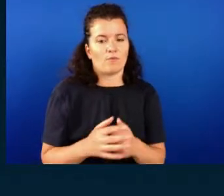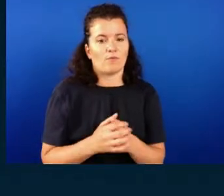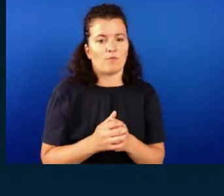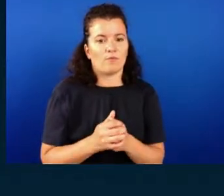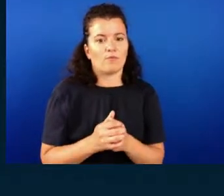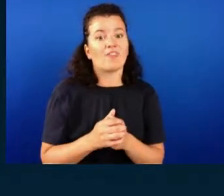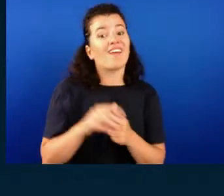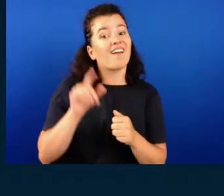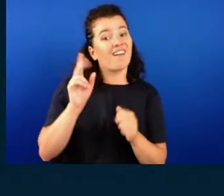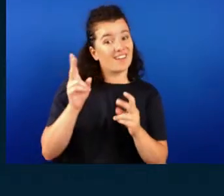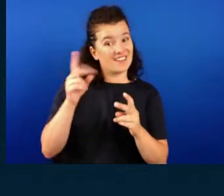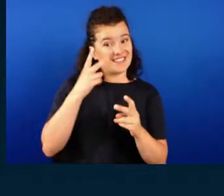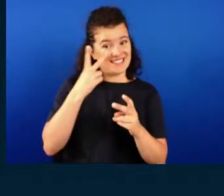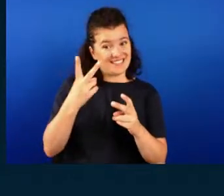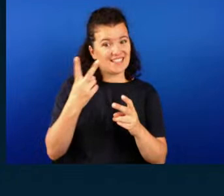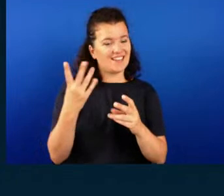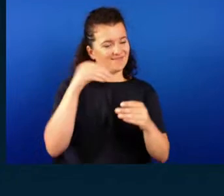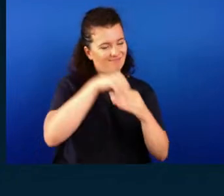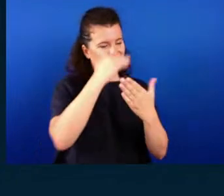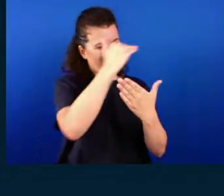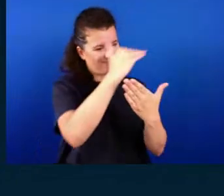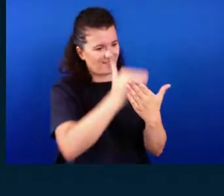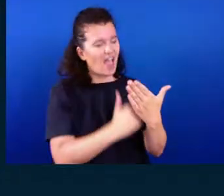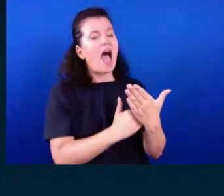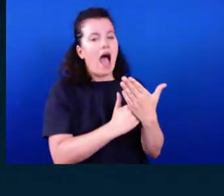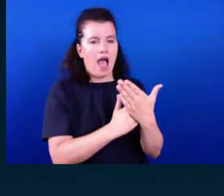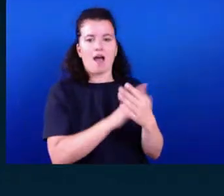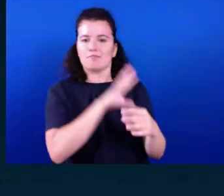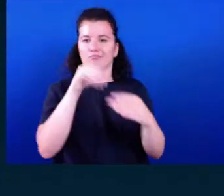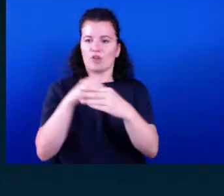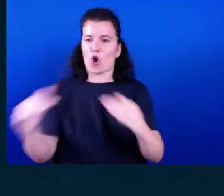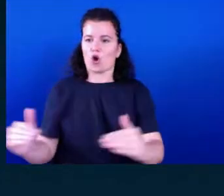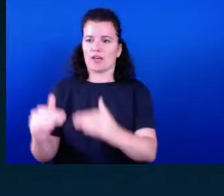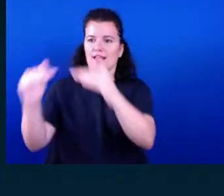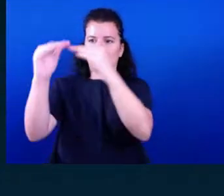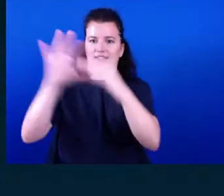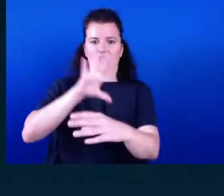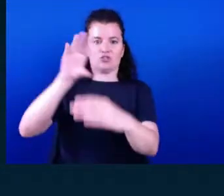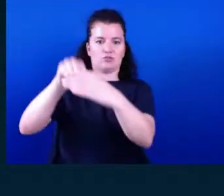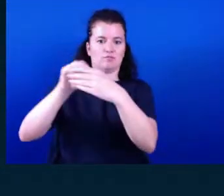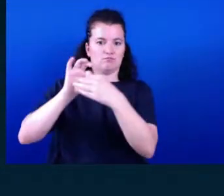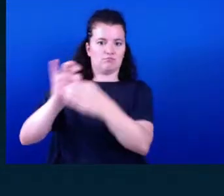so-and-so organization or invoked by an organization.